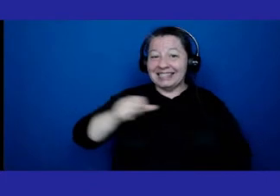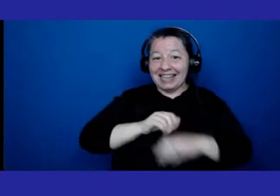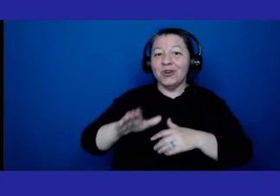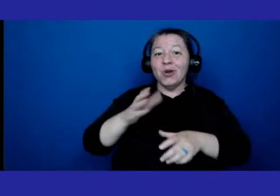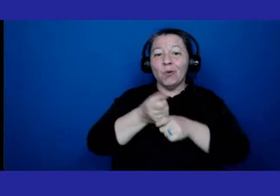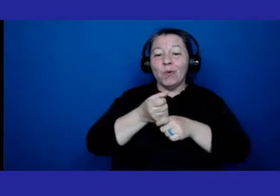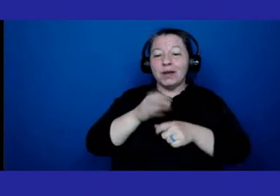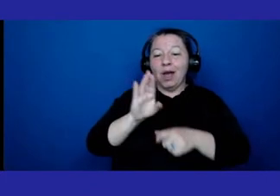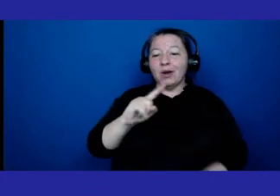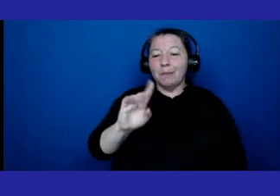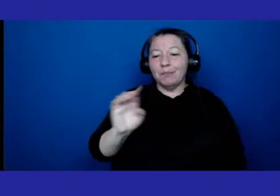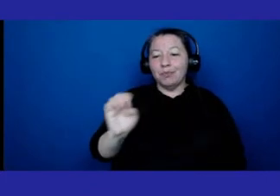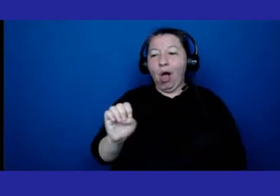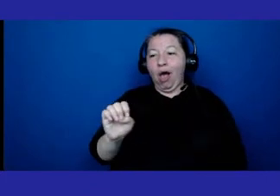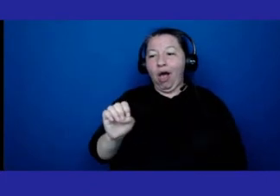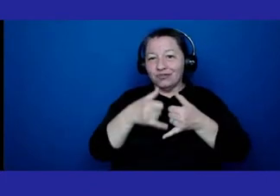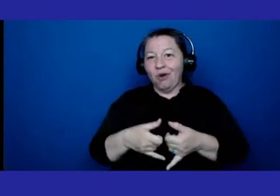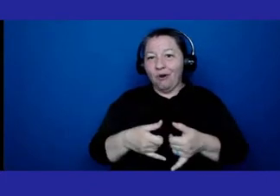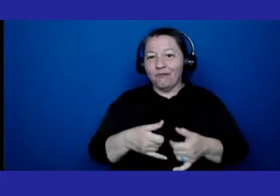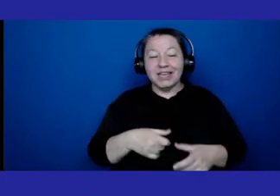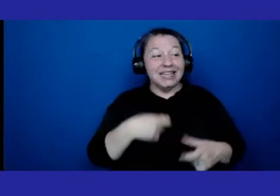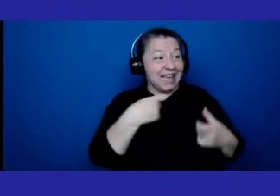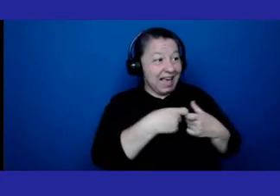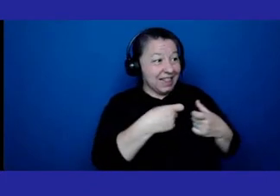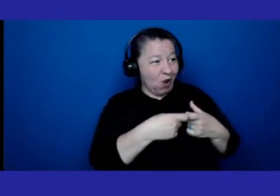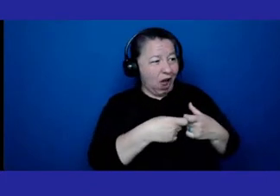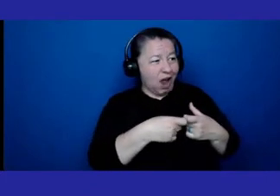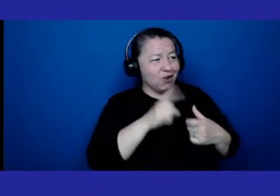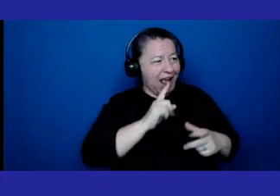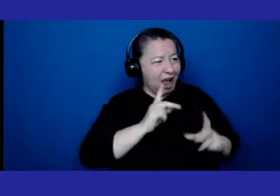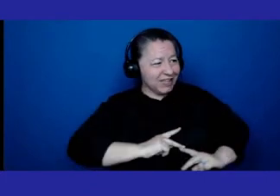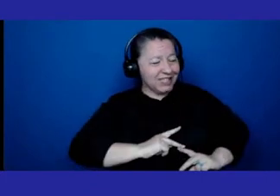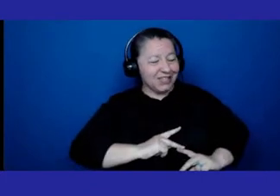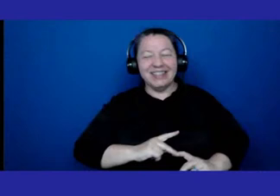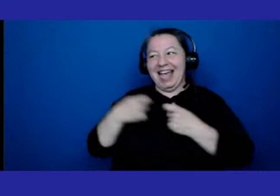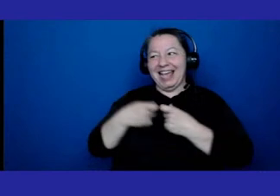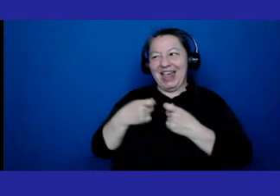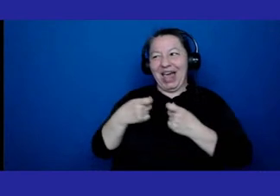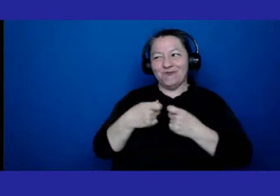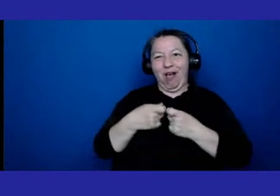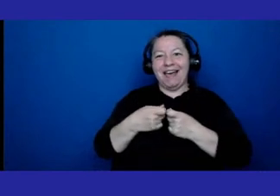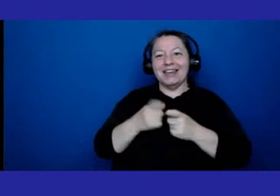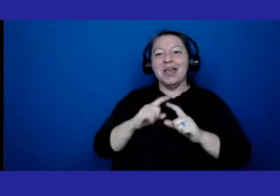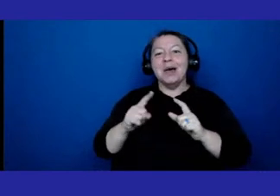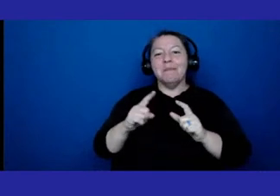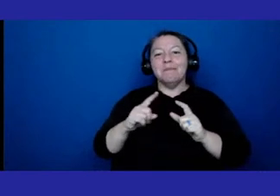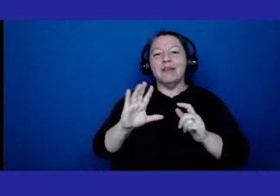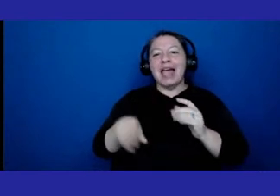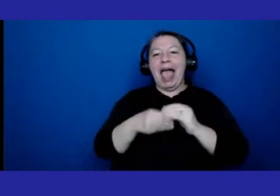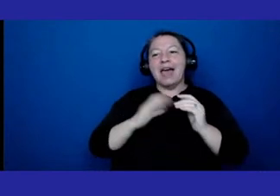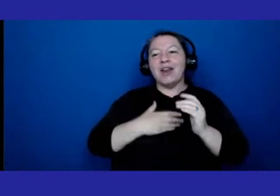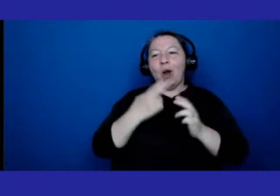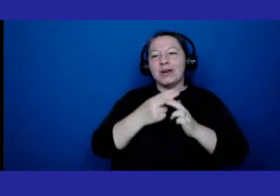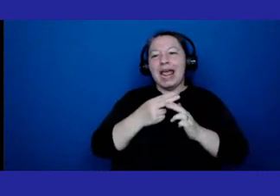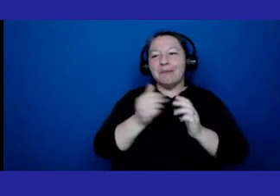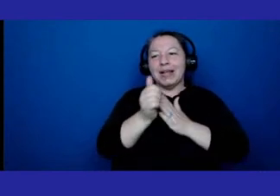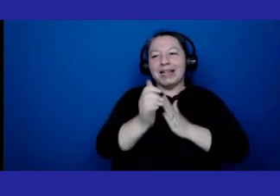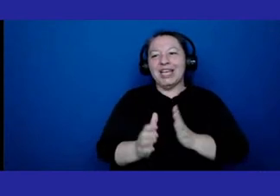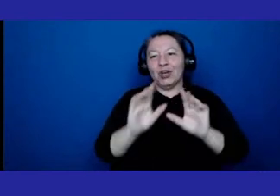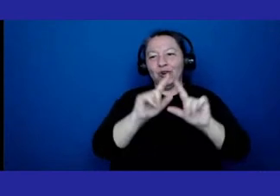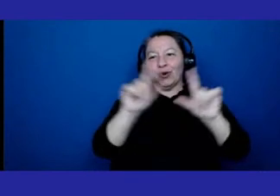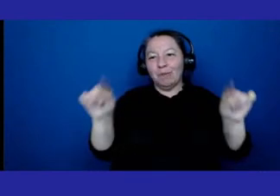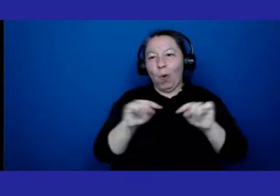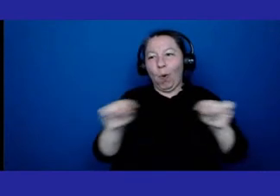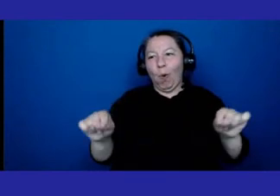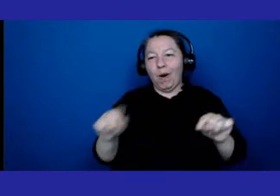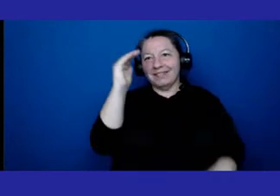electronic or they sent you an actual physical? Electronic. And we go on a leaderboard. So yeah, it's all. It's